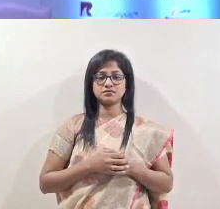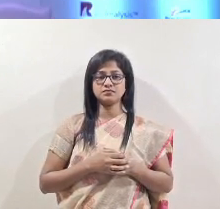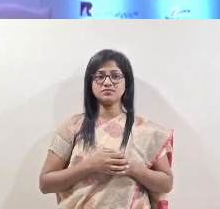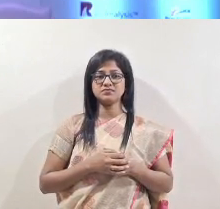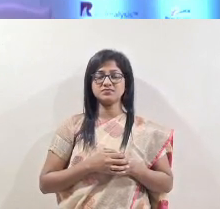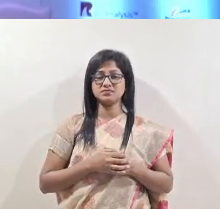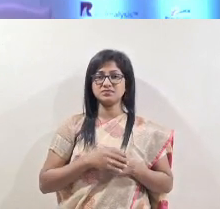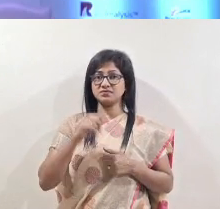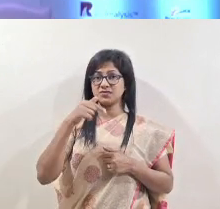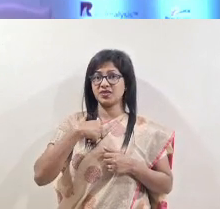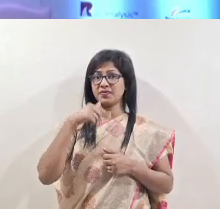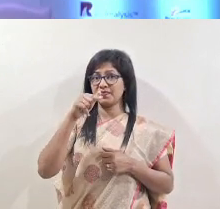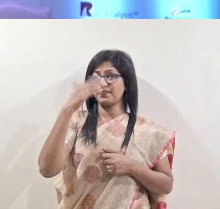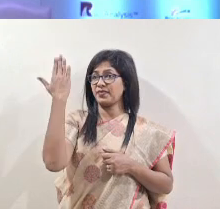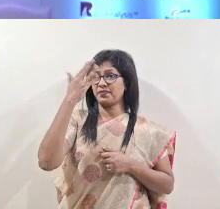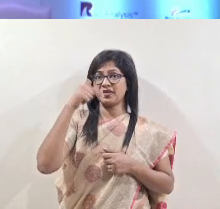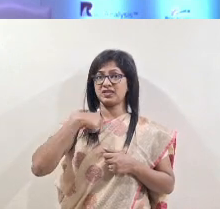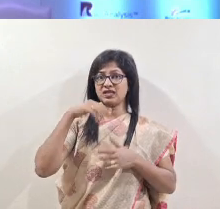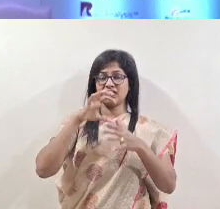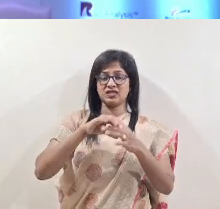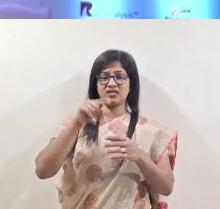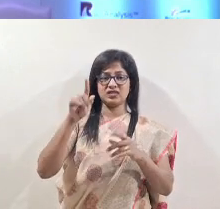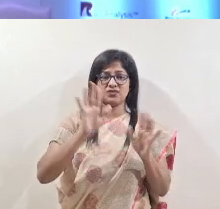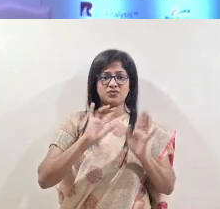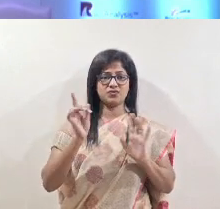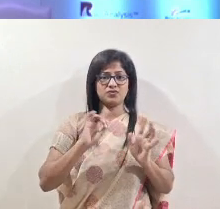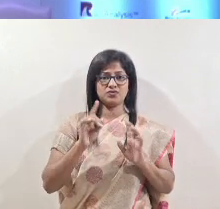This is not the presentation which I gave today.